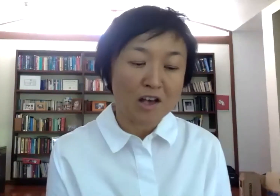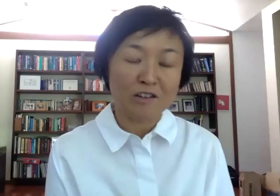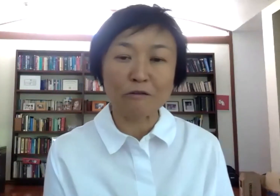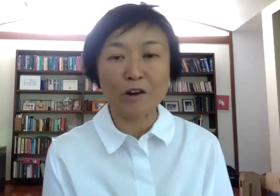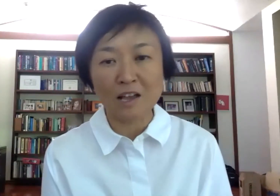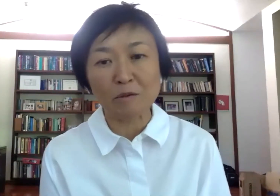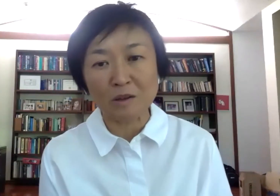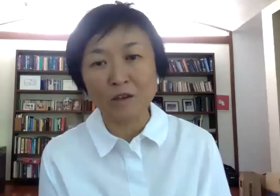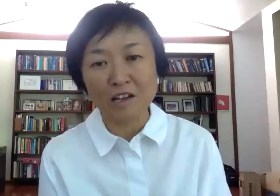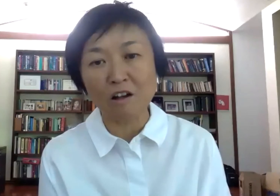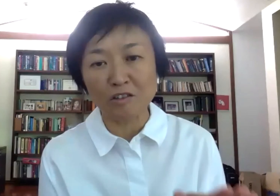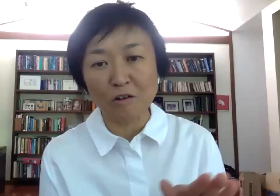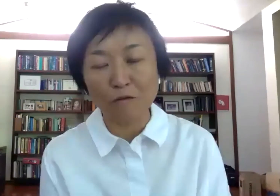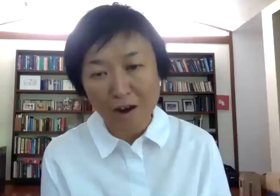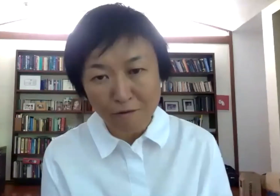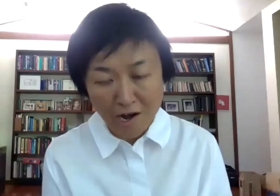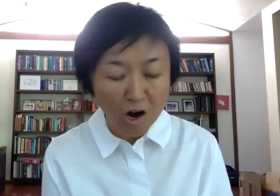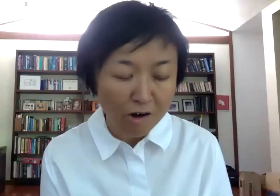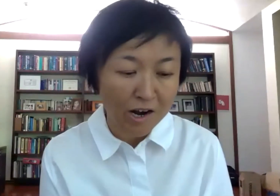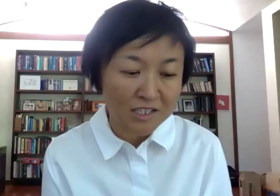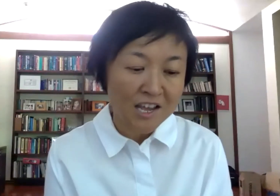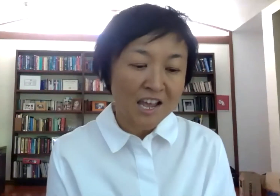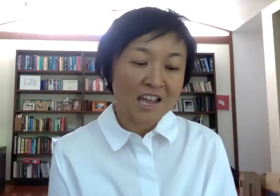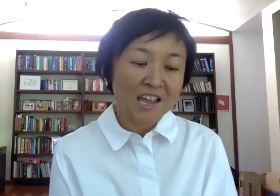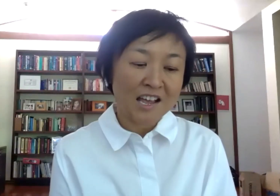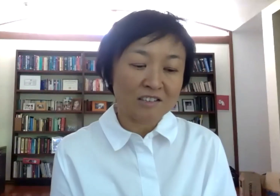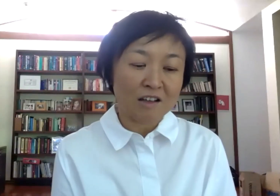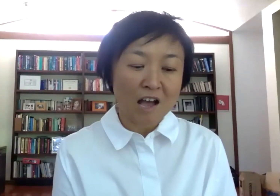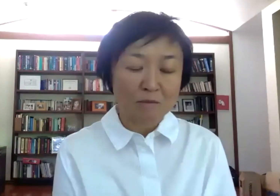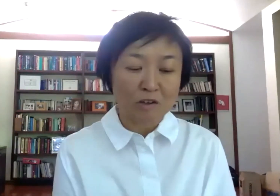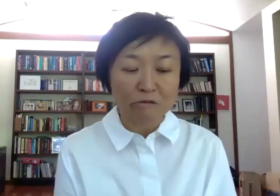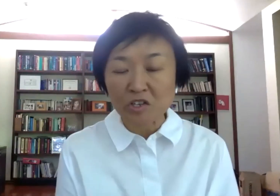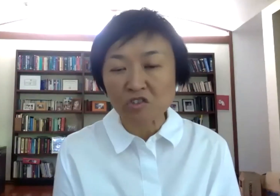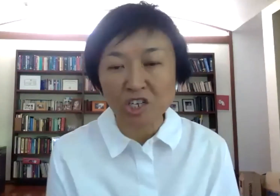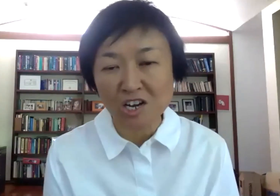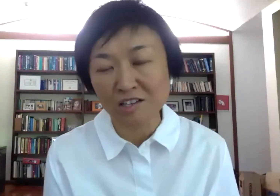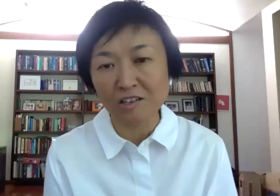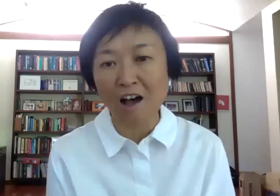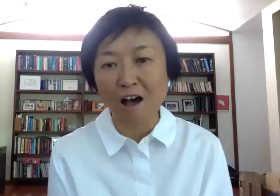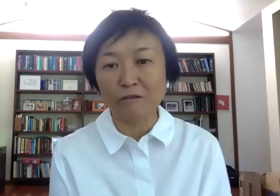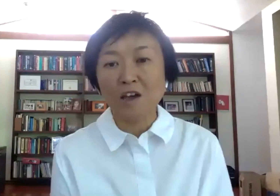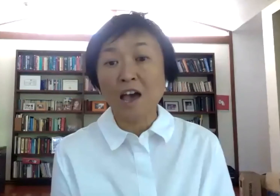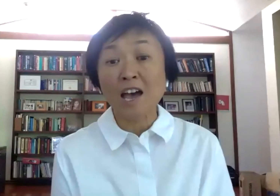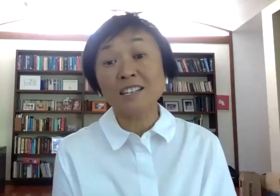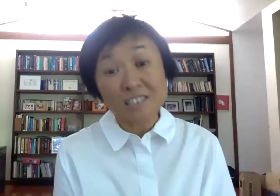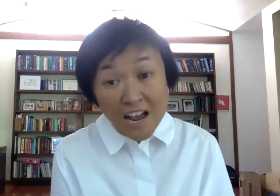well. So for example, something that's also very, very current is sort of restrictions